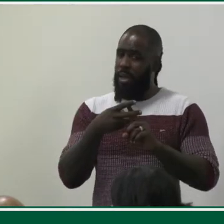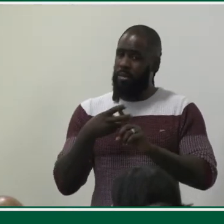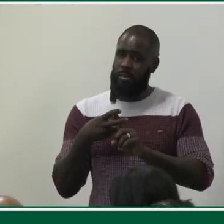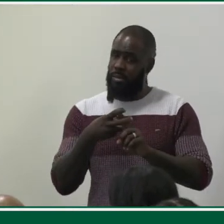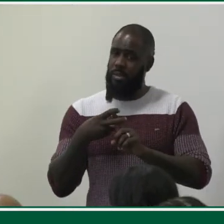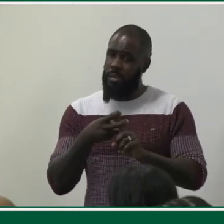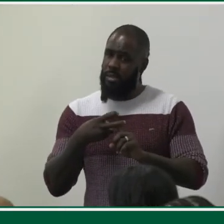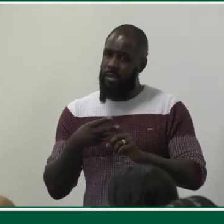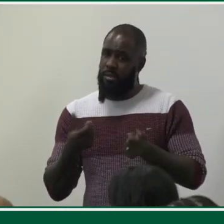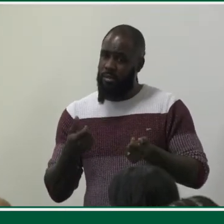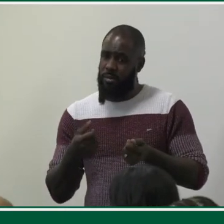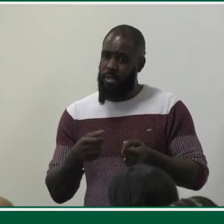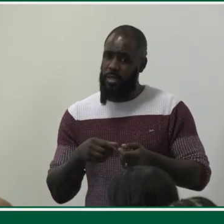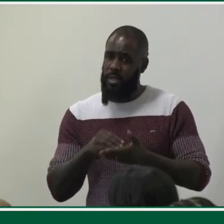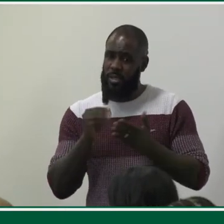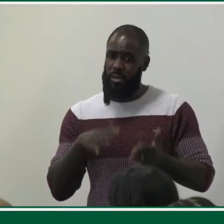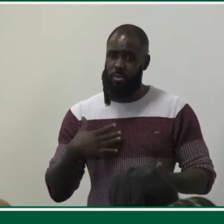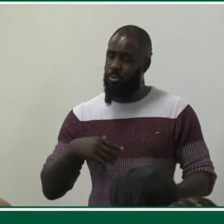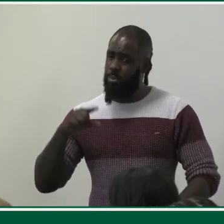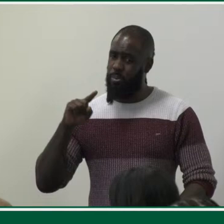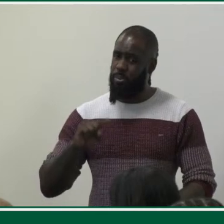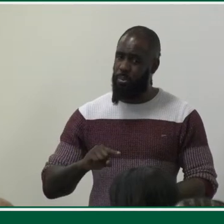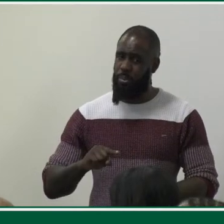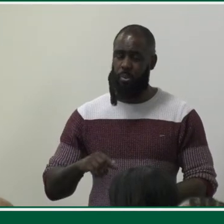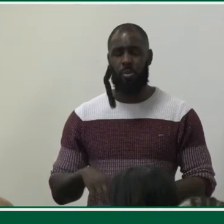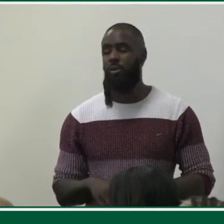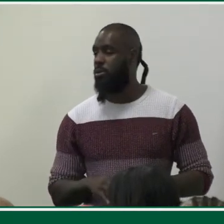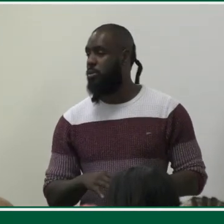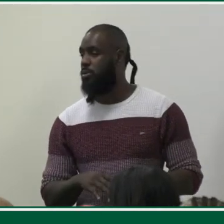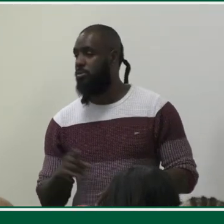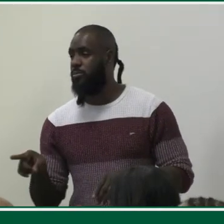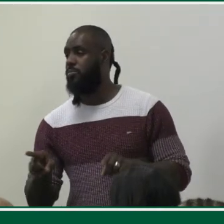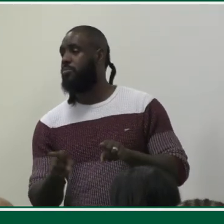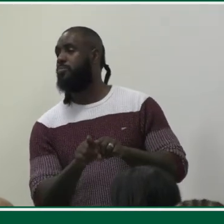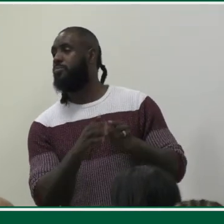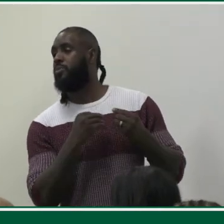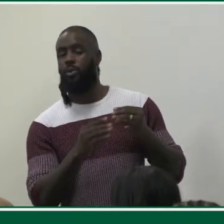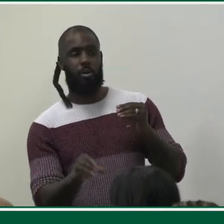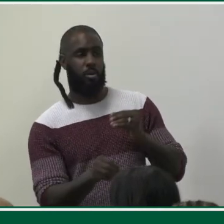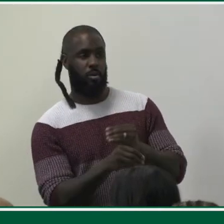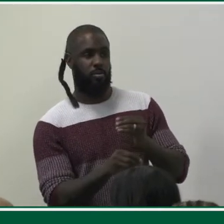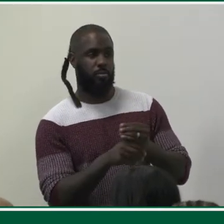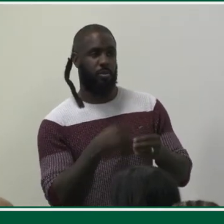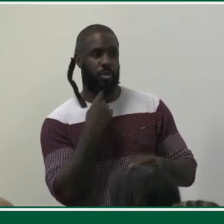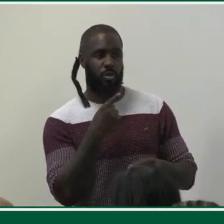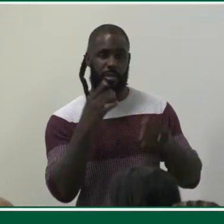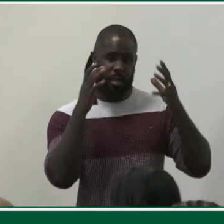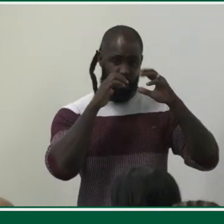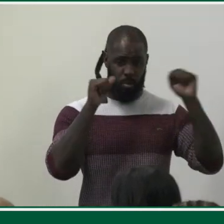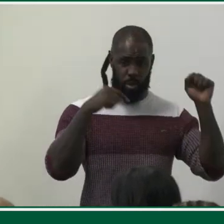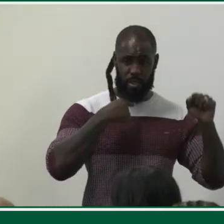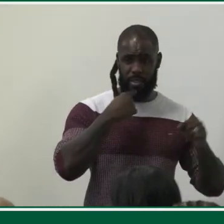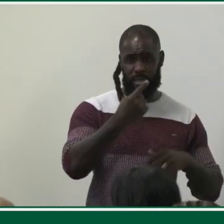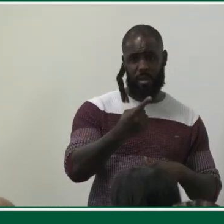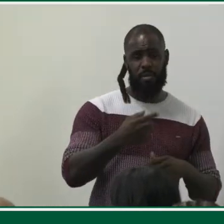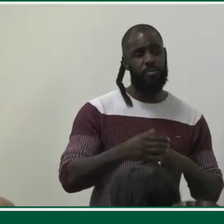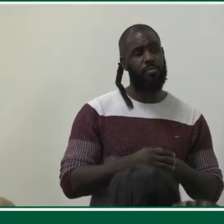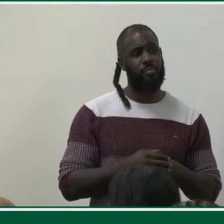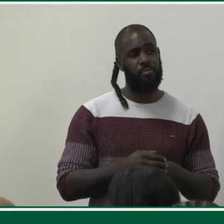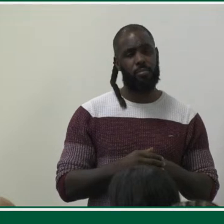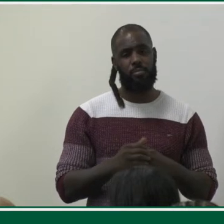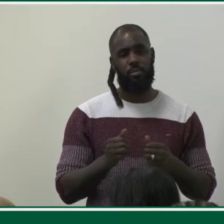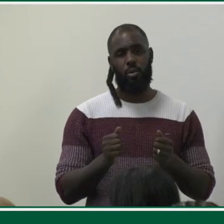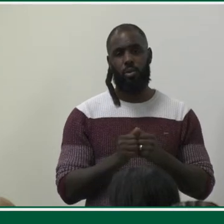lowest. If I can add to that as well, if y'all remember the slide that President Wood had in the presentation with the